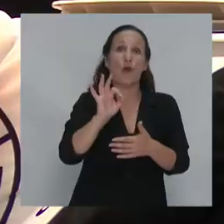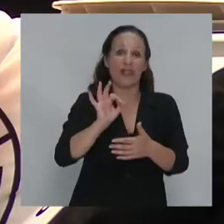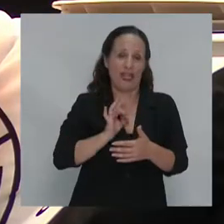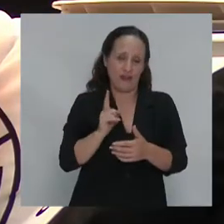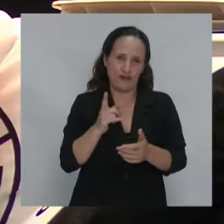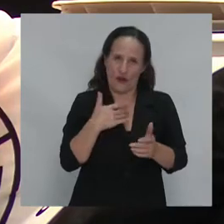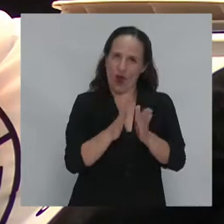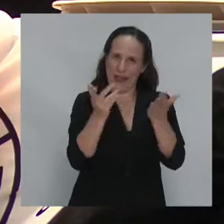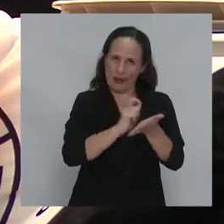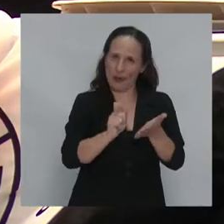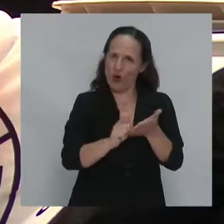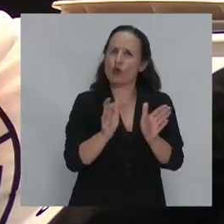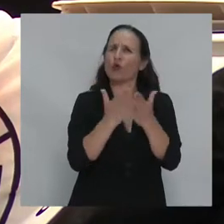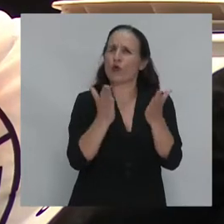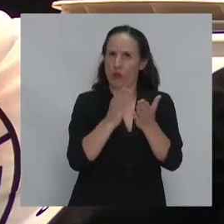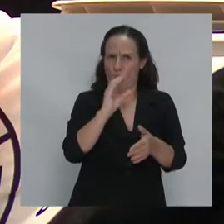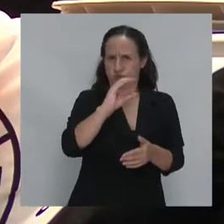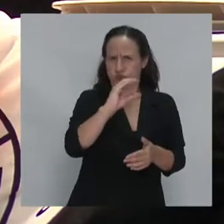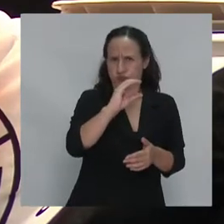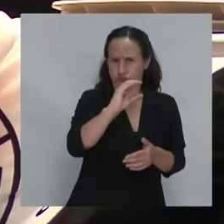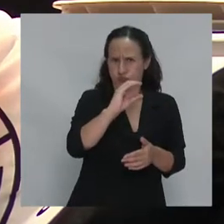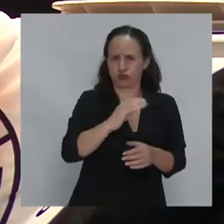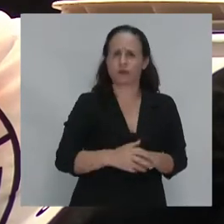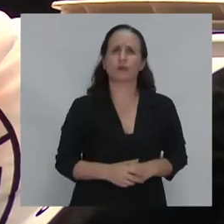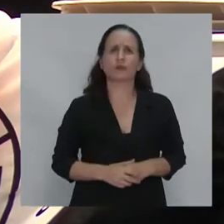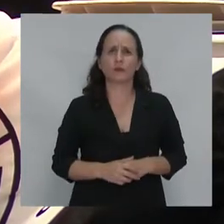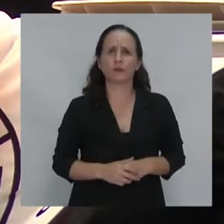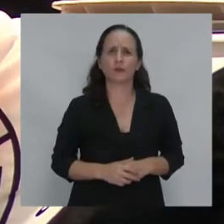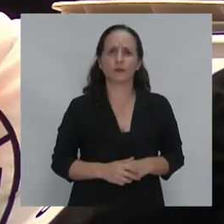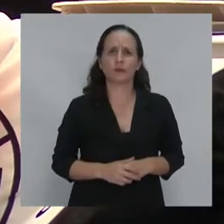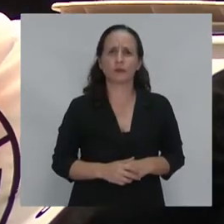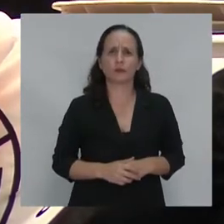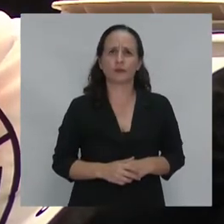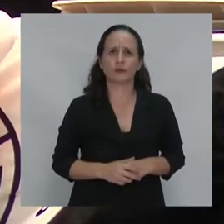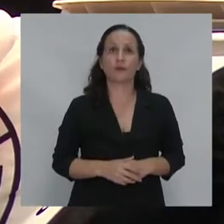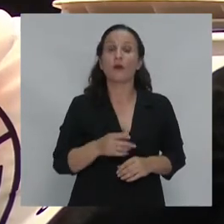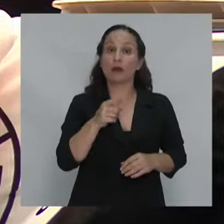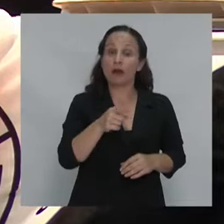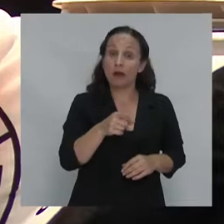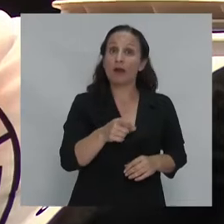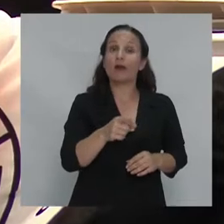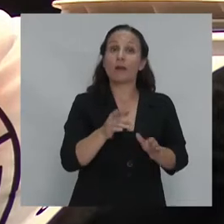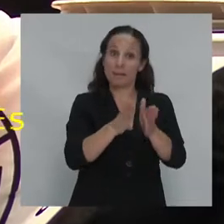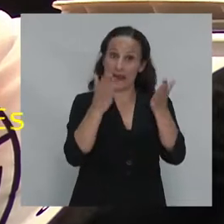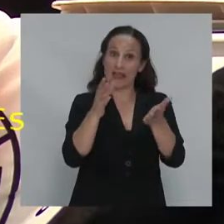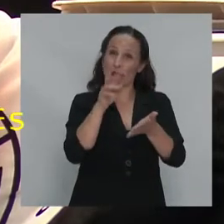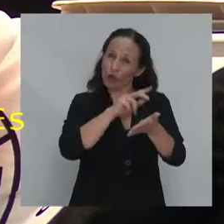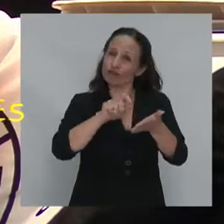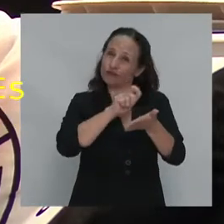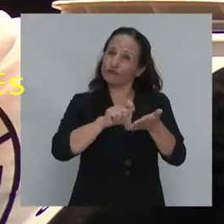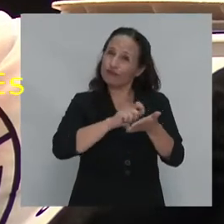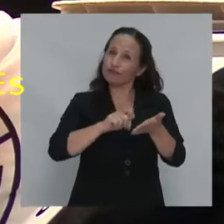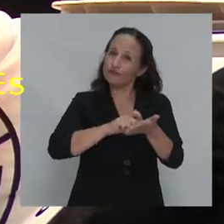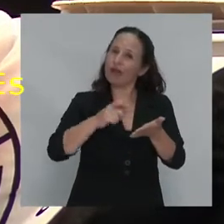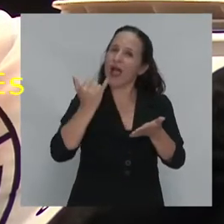big but the point is to lay out in systematic form in a different framework a place to stand which is not just